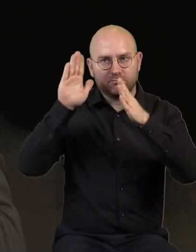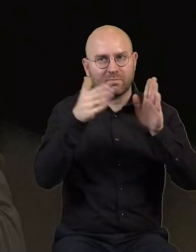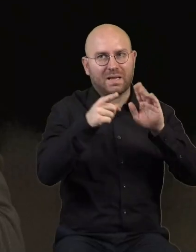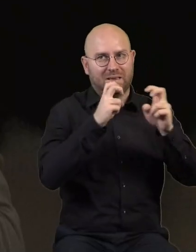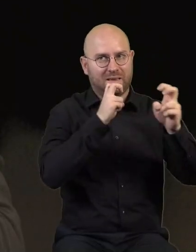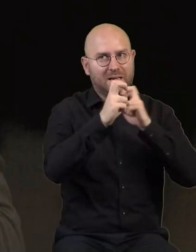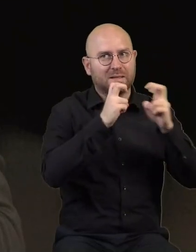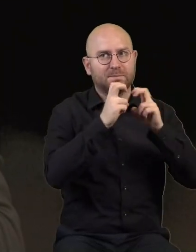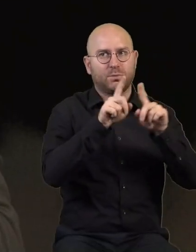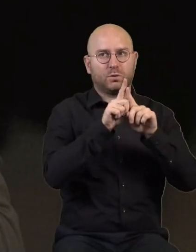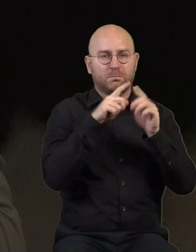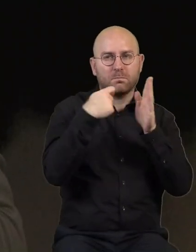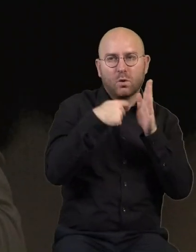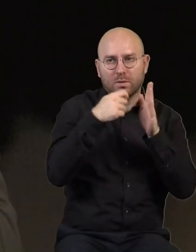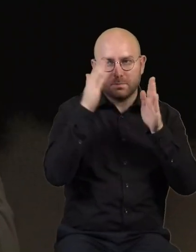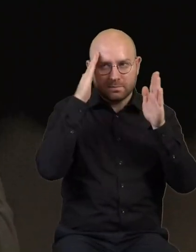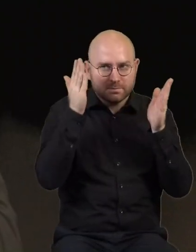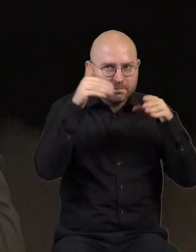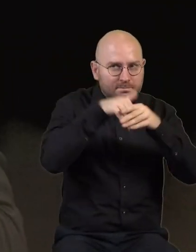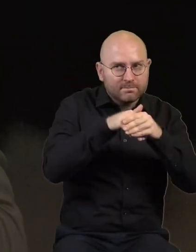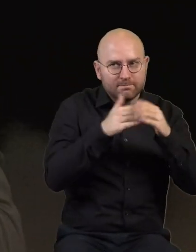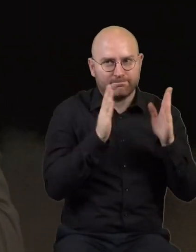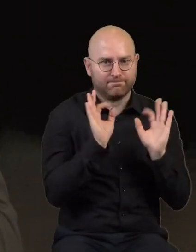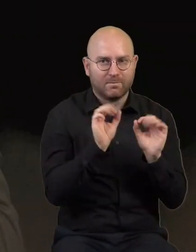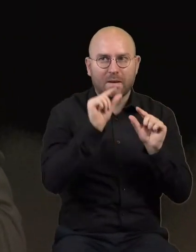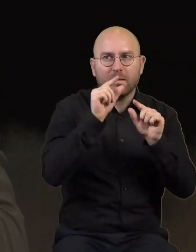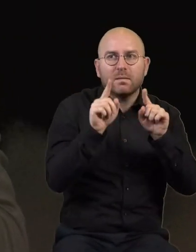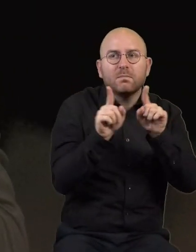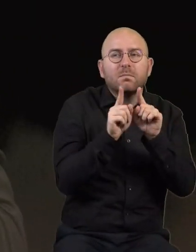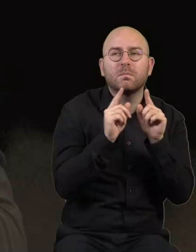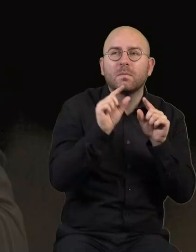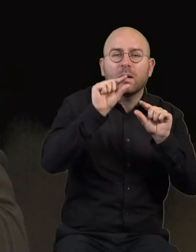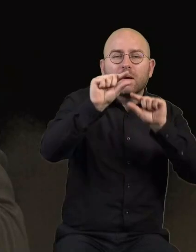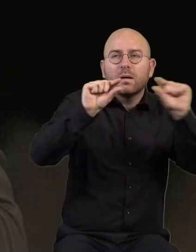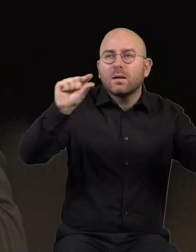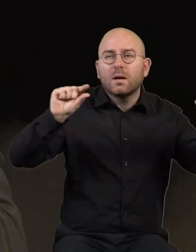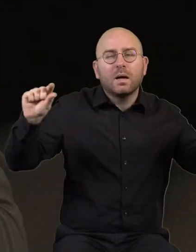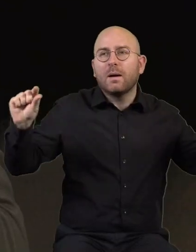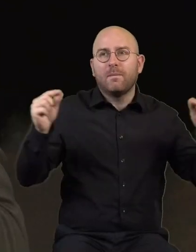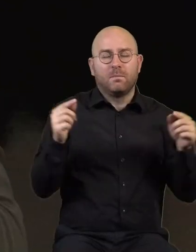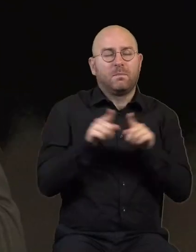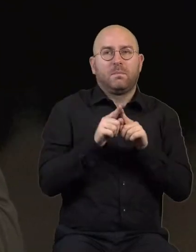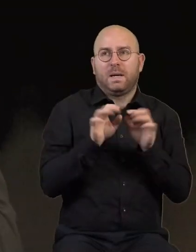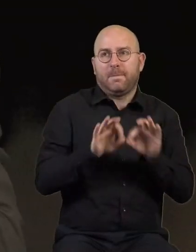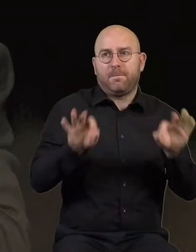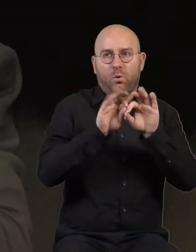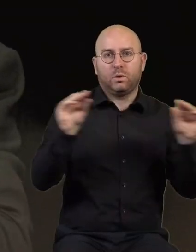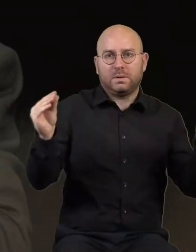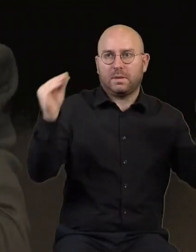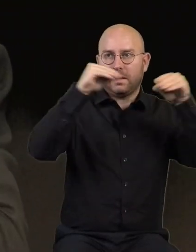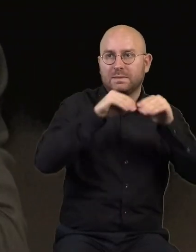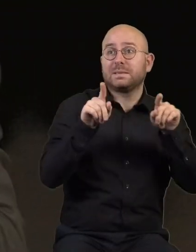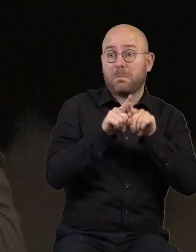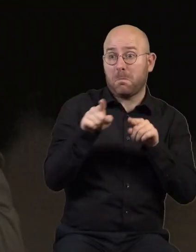is often a problem. We look to different pots of money and opportunities for accessing funding for whether it be